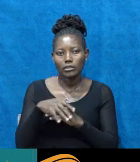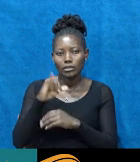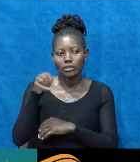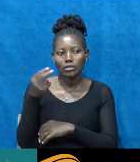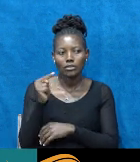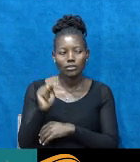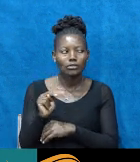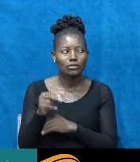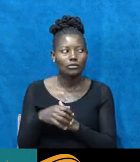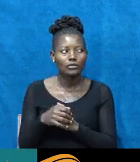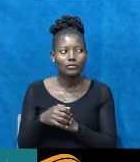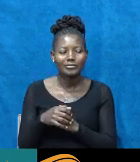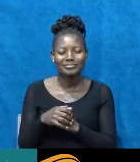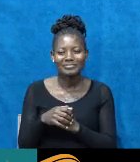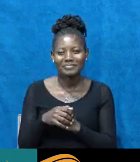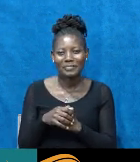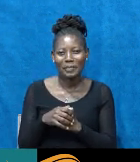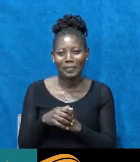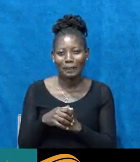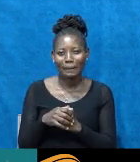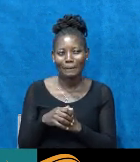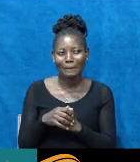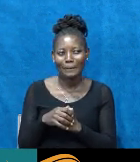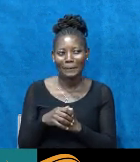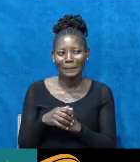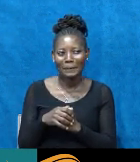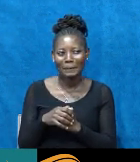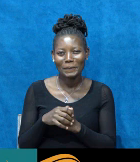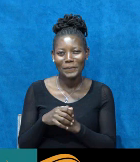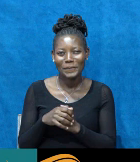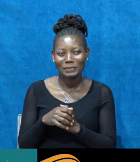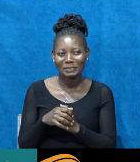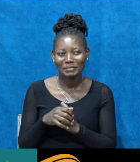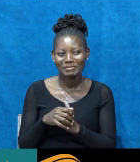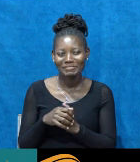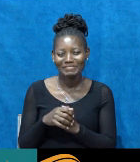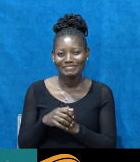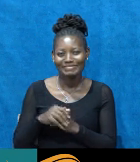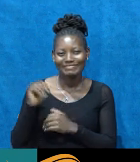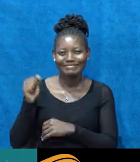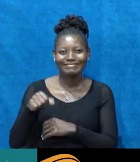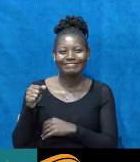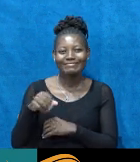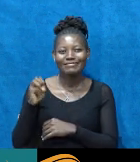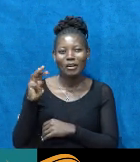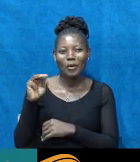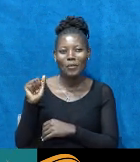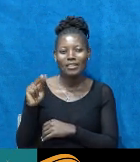the conversation. From me, it's just to thank you everyone for taking the time to attend this particular session. Thank